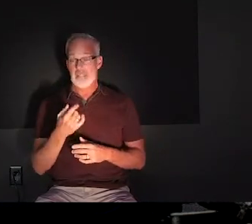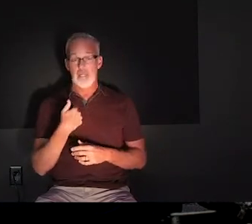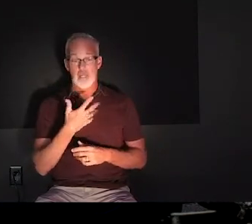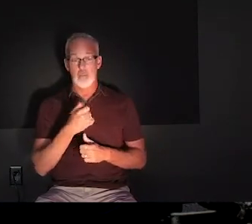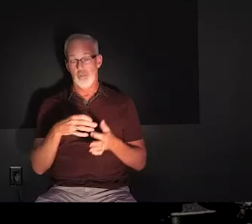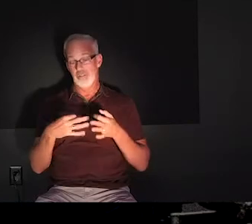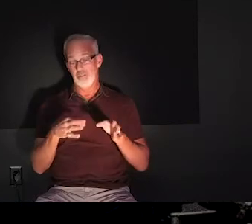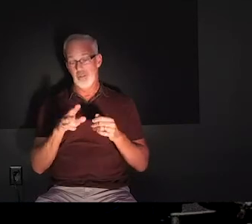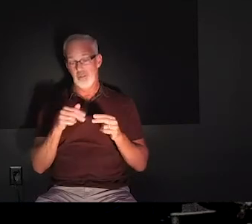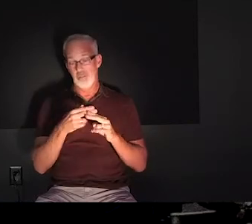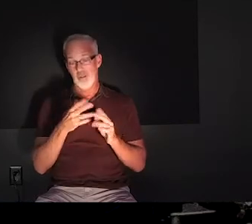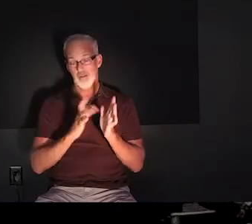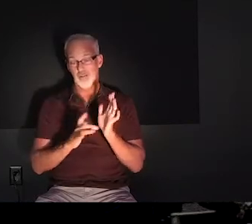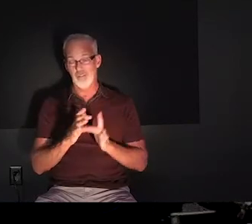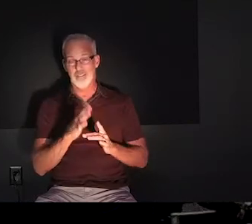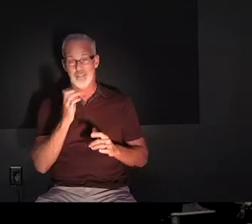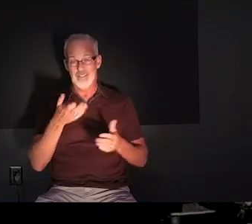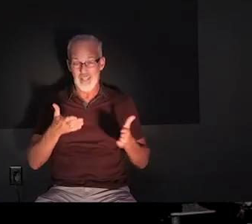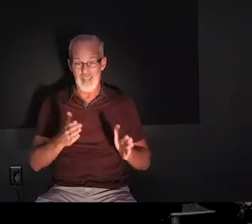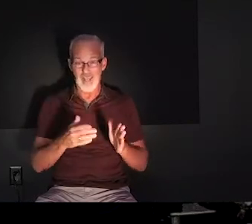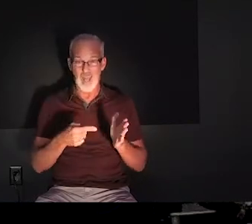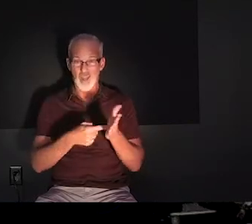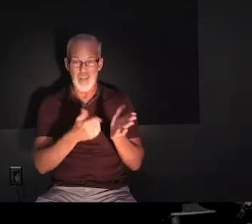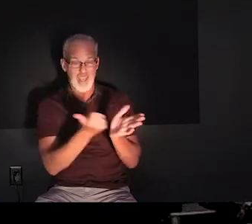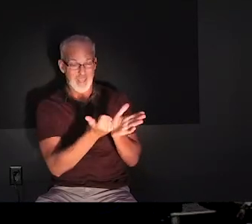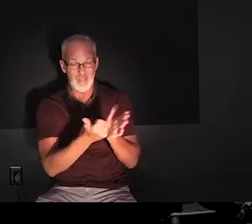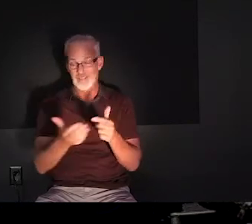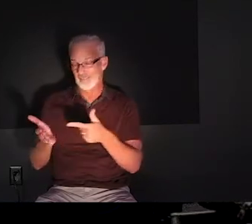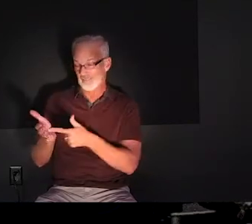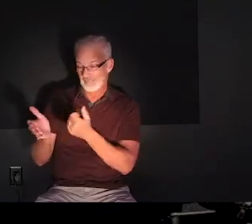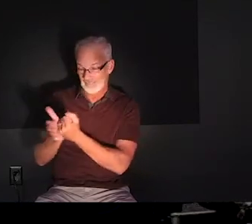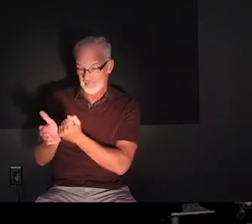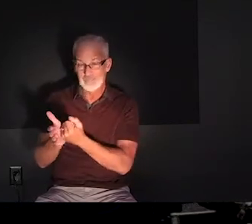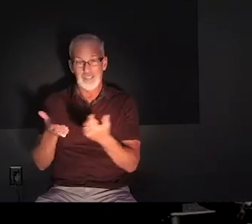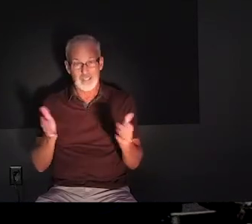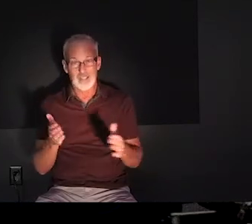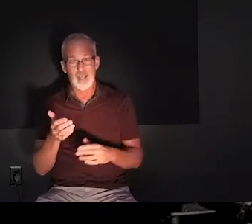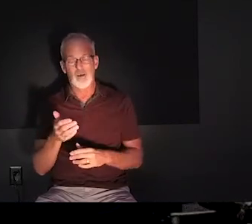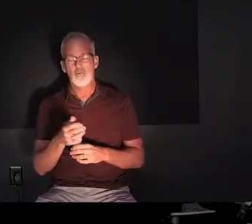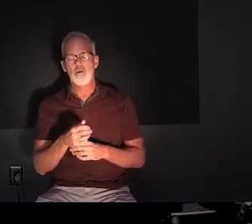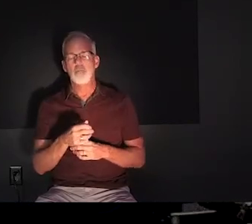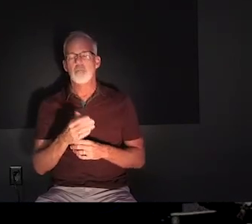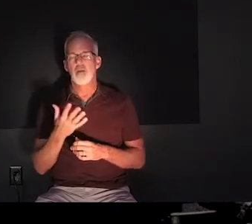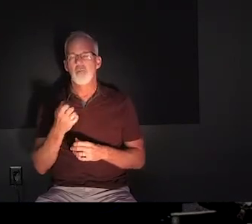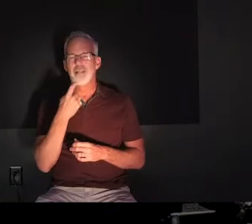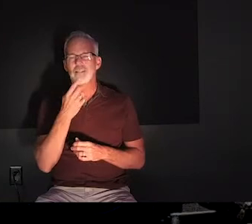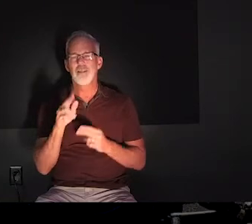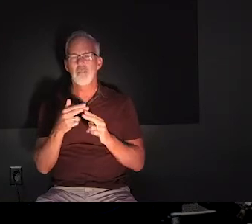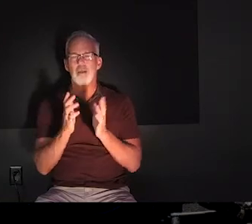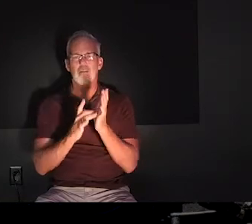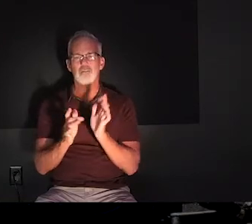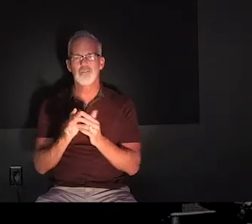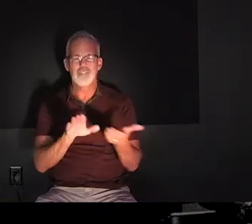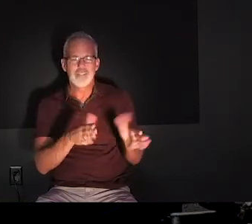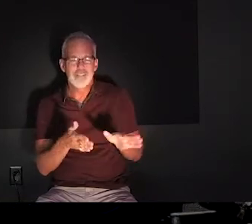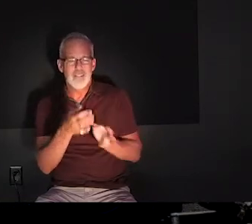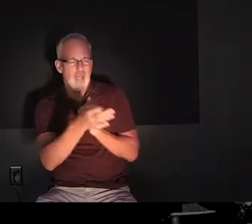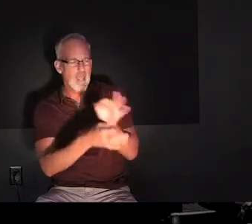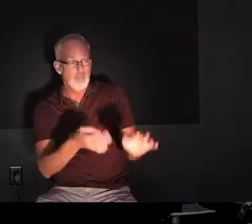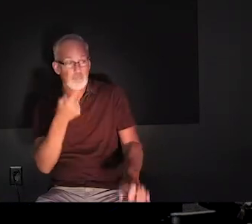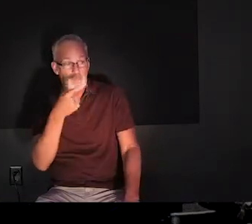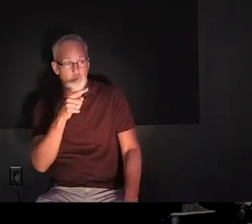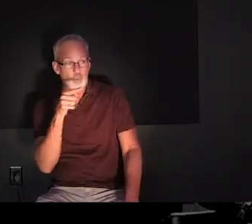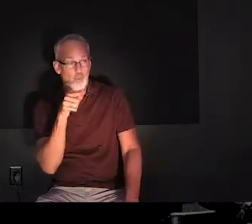Jesus who allowed the nails in his hands and his feet? Can I tell you about Jesus who died for you?